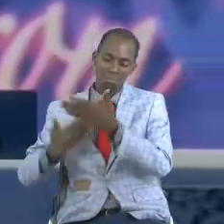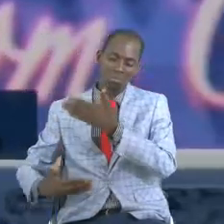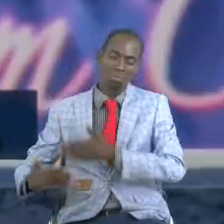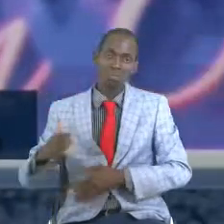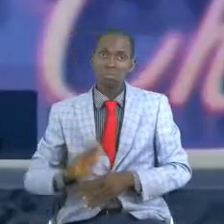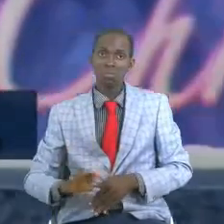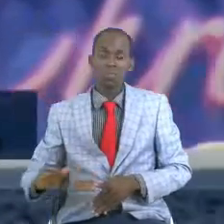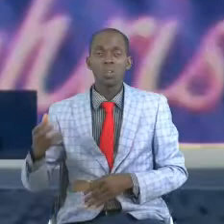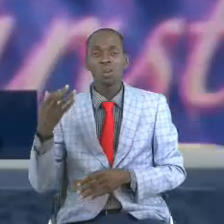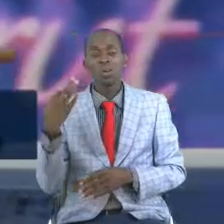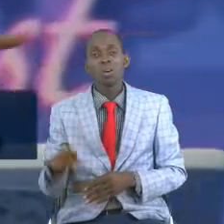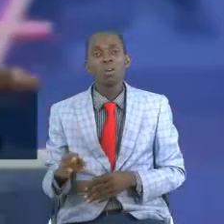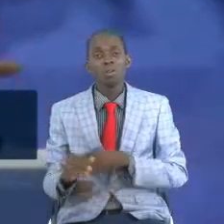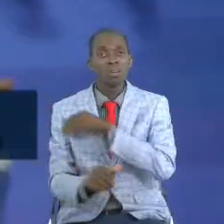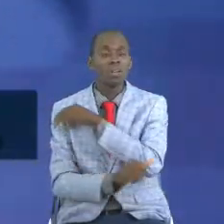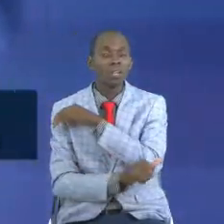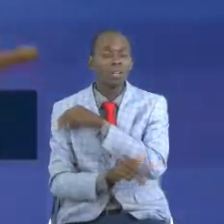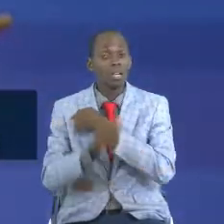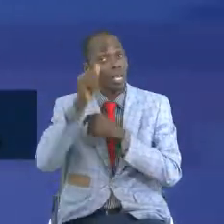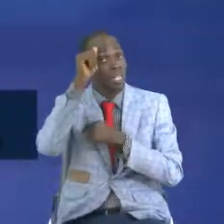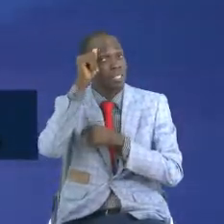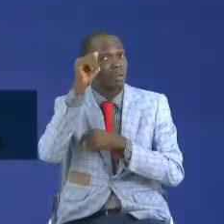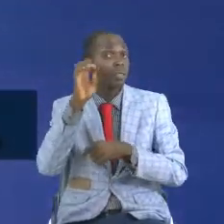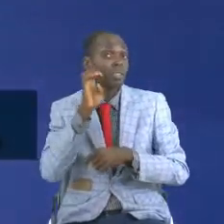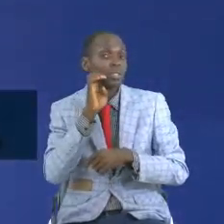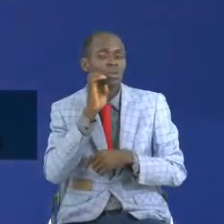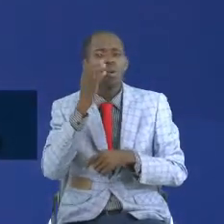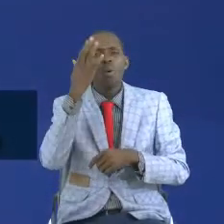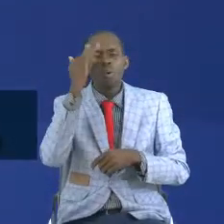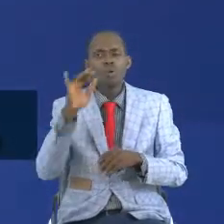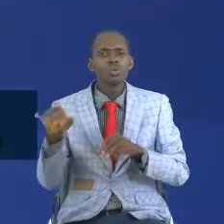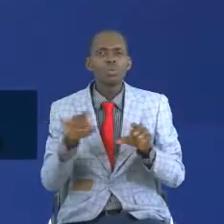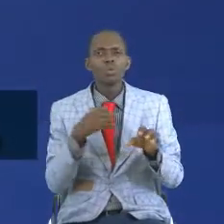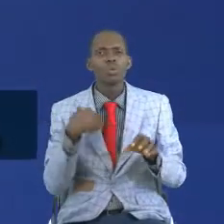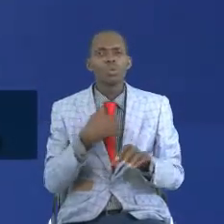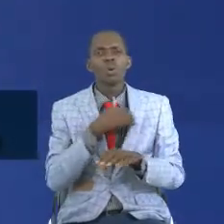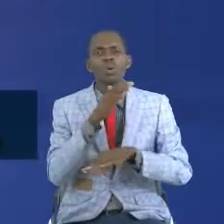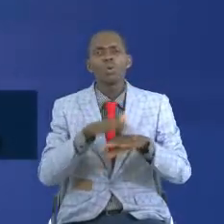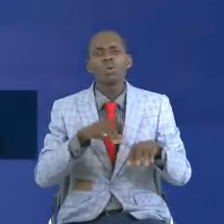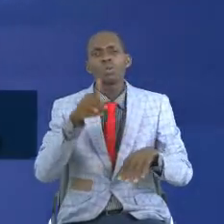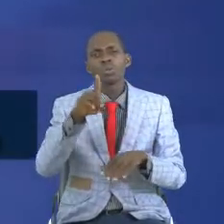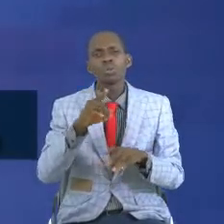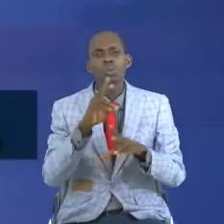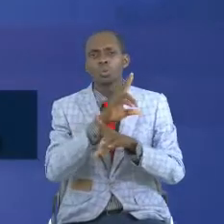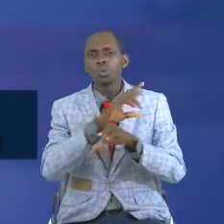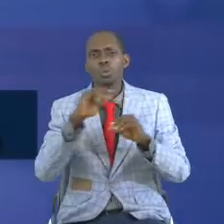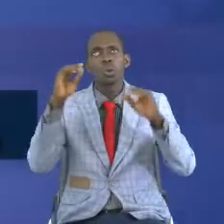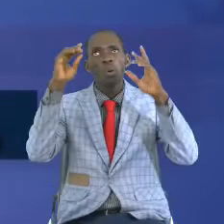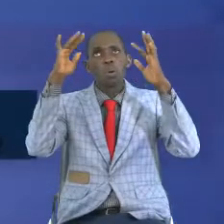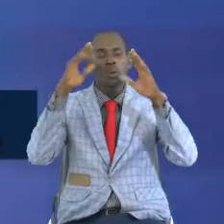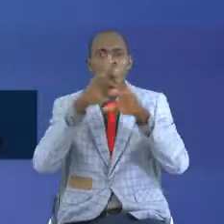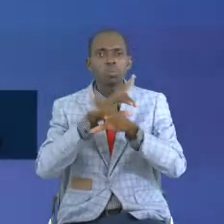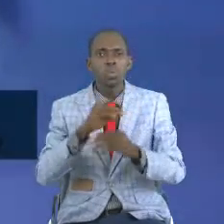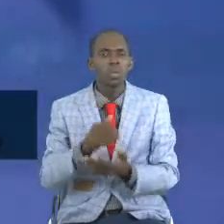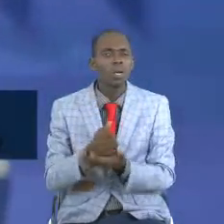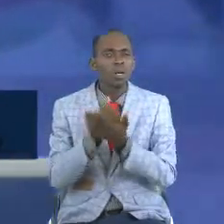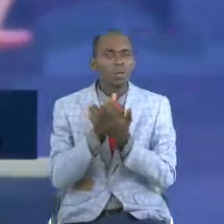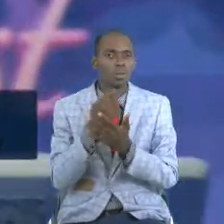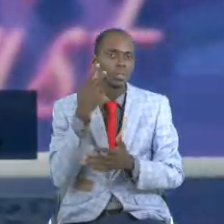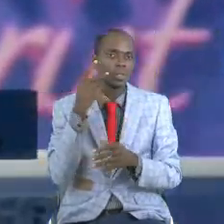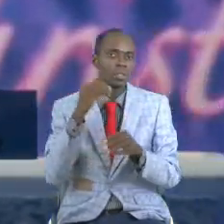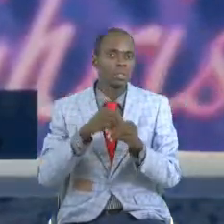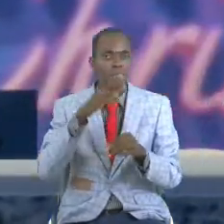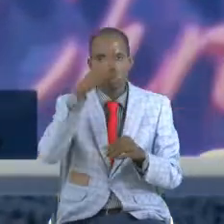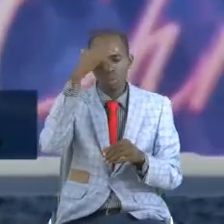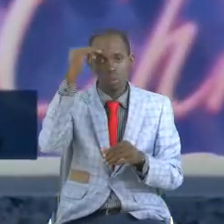to you as hopeless and helpless? Look at Romans chapter 7. Romans chapter 7,